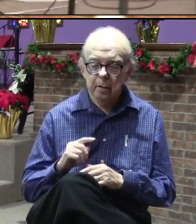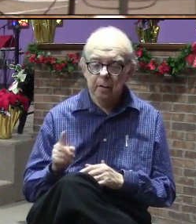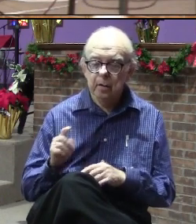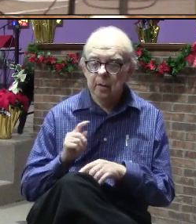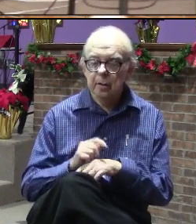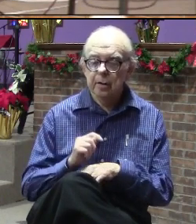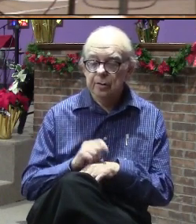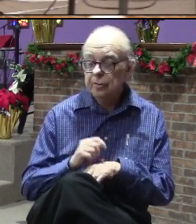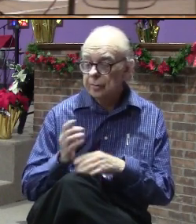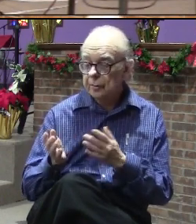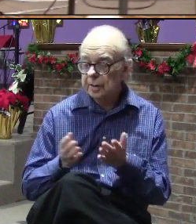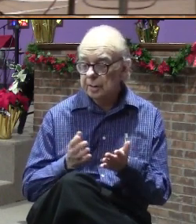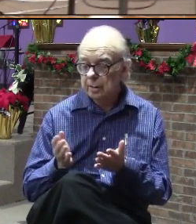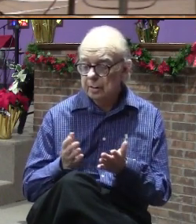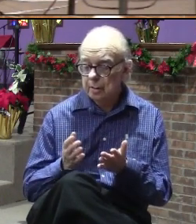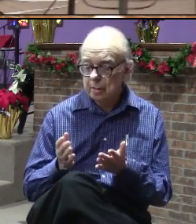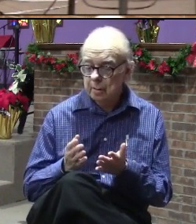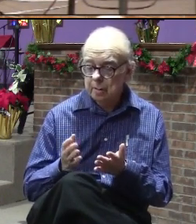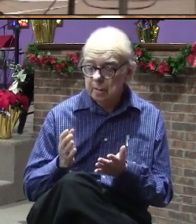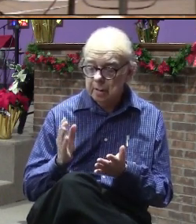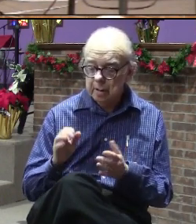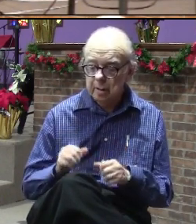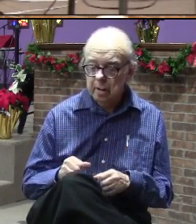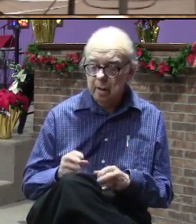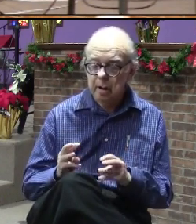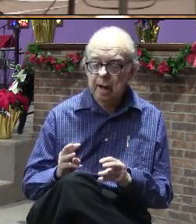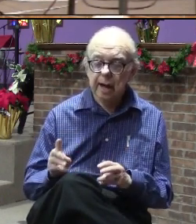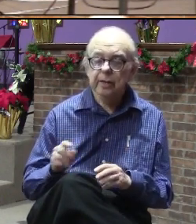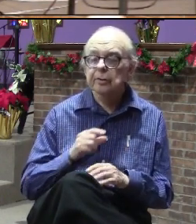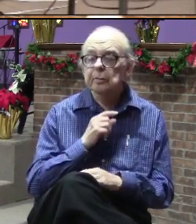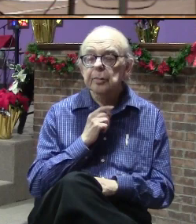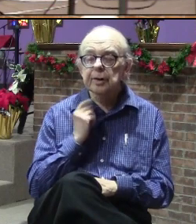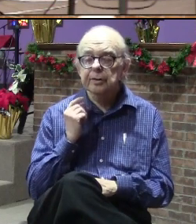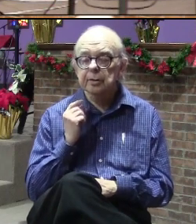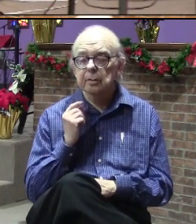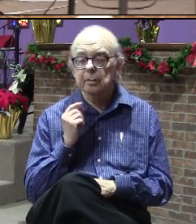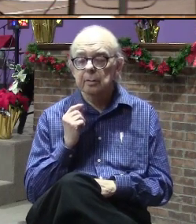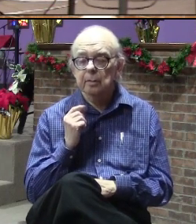temple serving in his capacity as a priest.